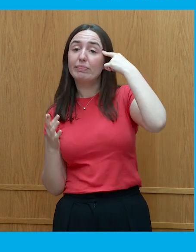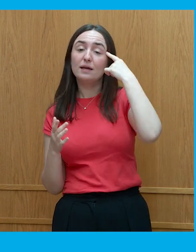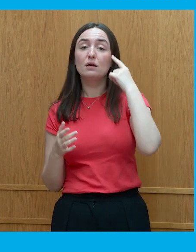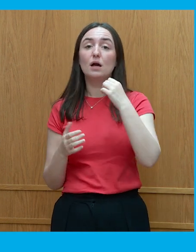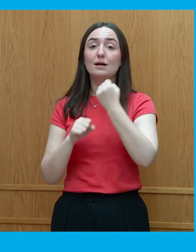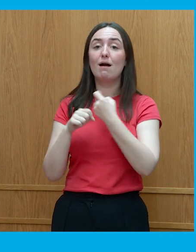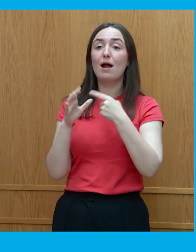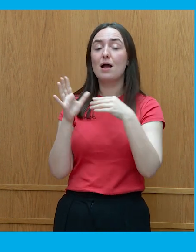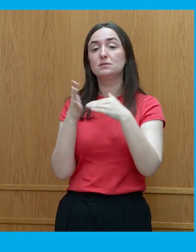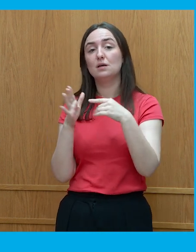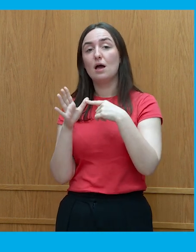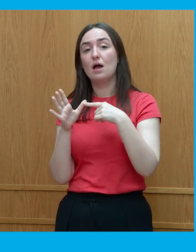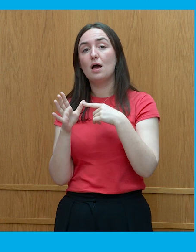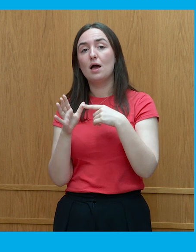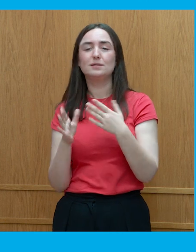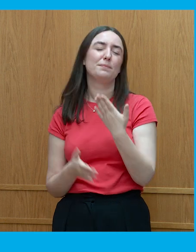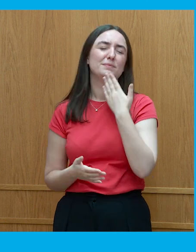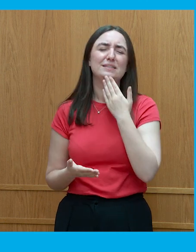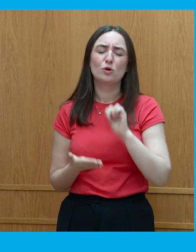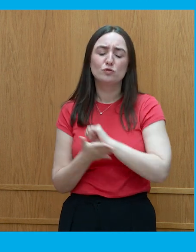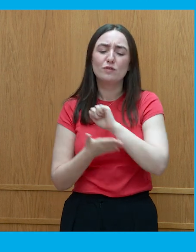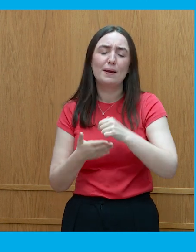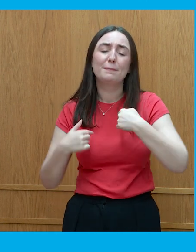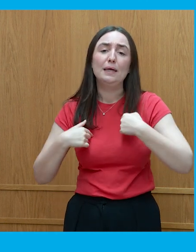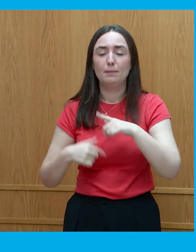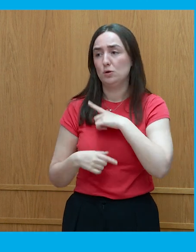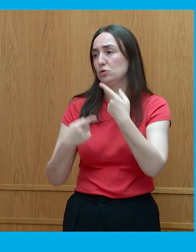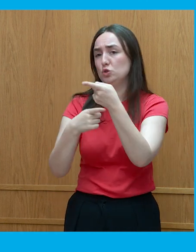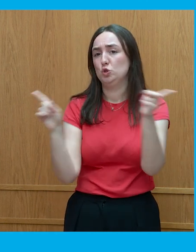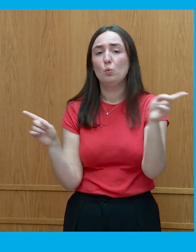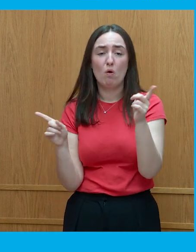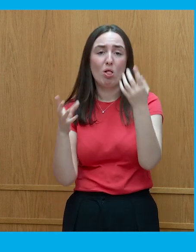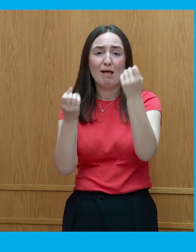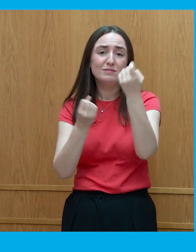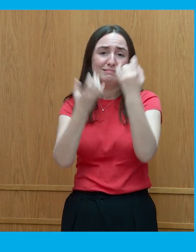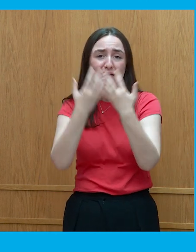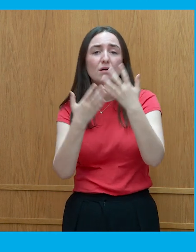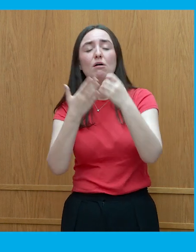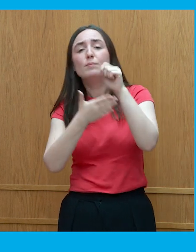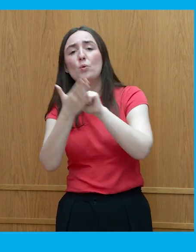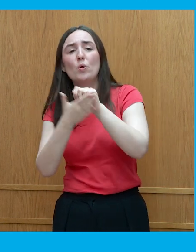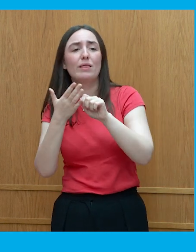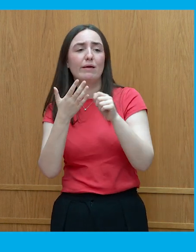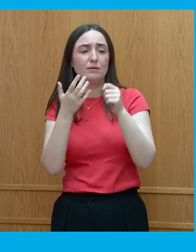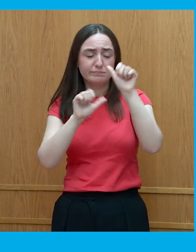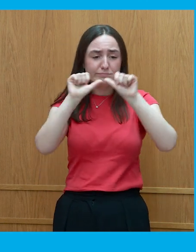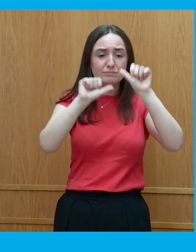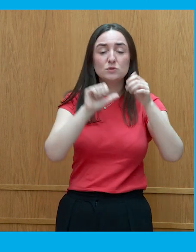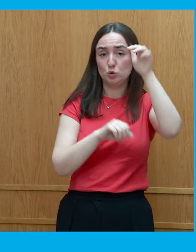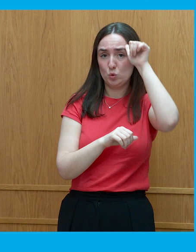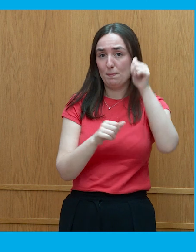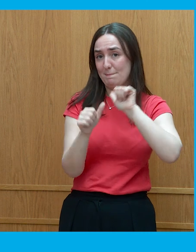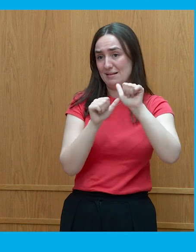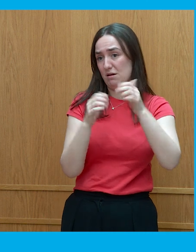and please do correct me because you guys have the data, the polling that probably suggests otherwise. But just in